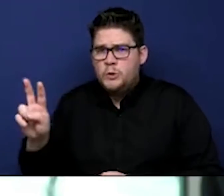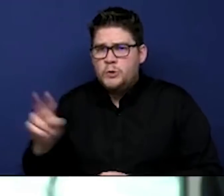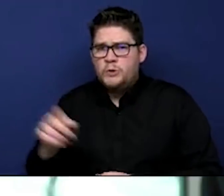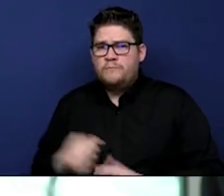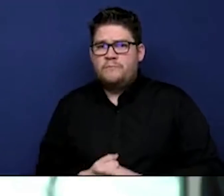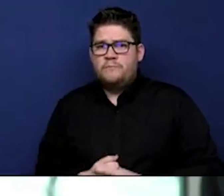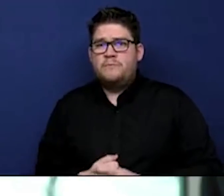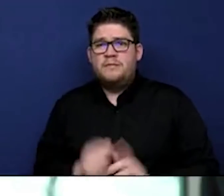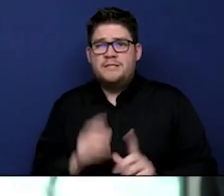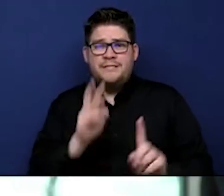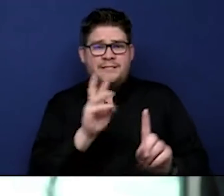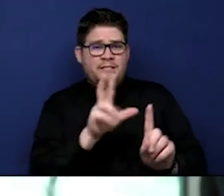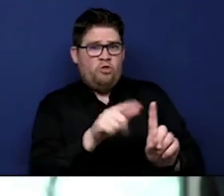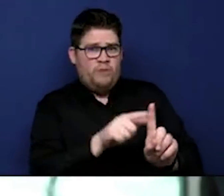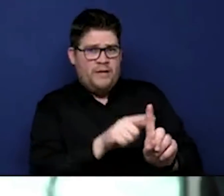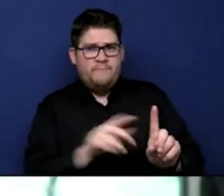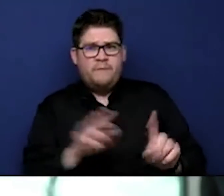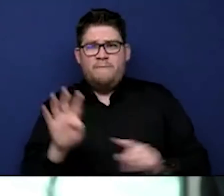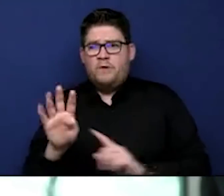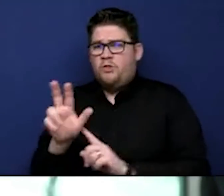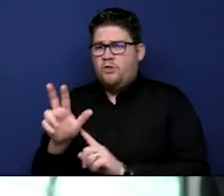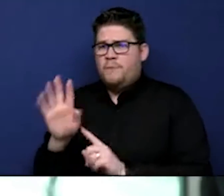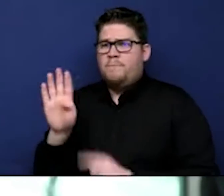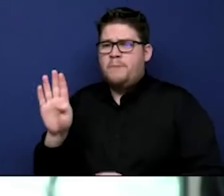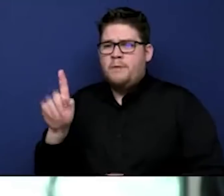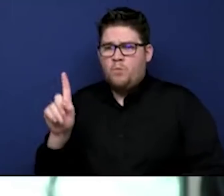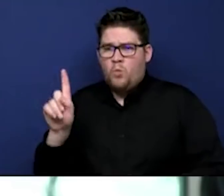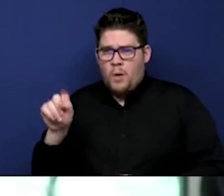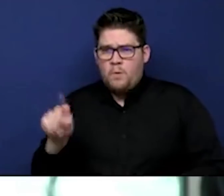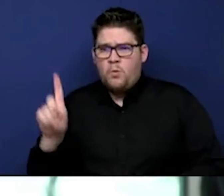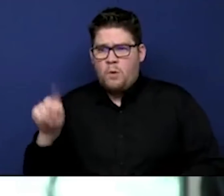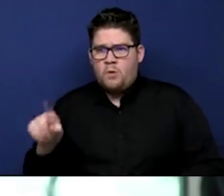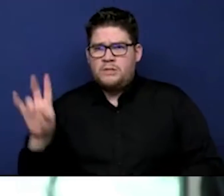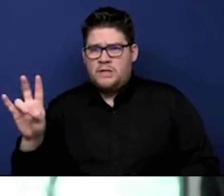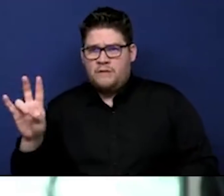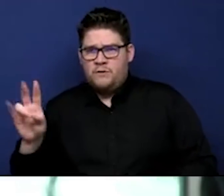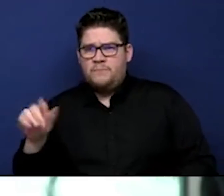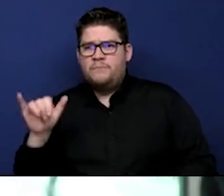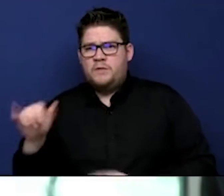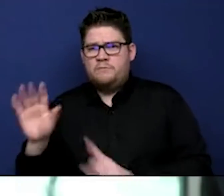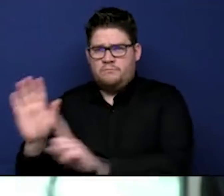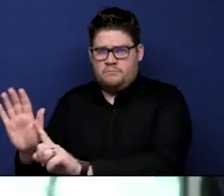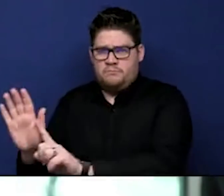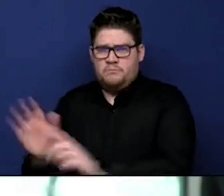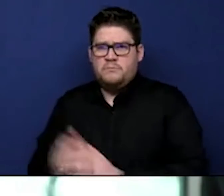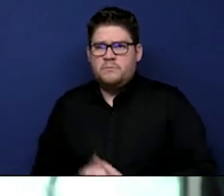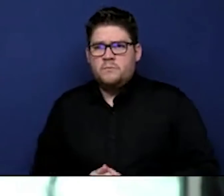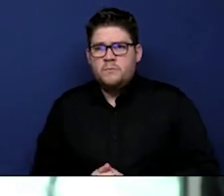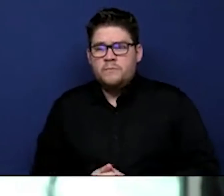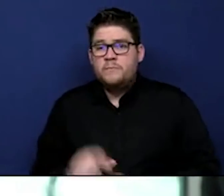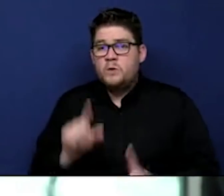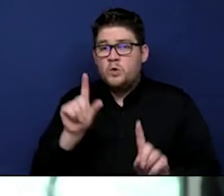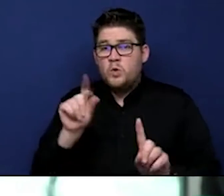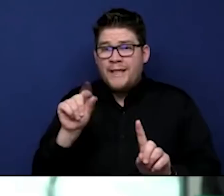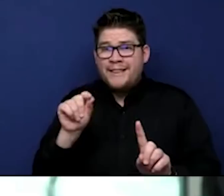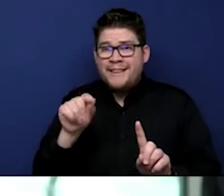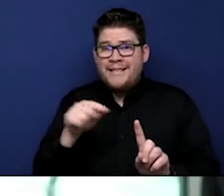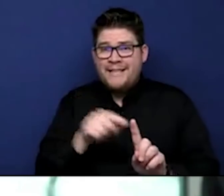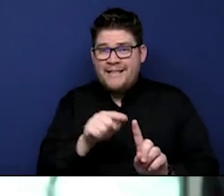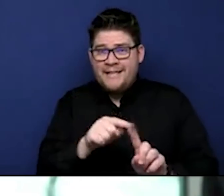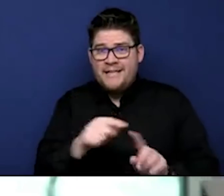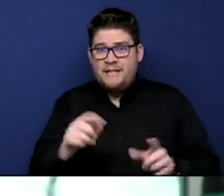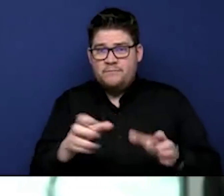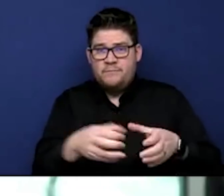about 13% of our hospitalizations. 20 of the people in hospital right now are people that we know have